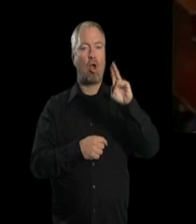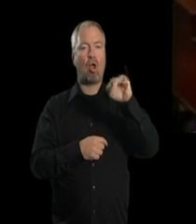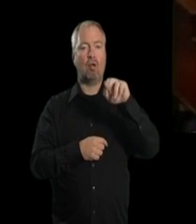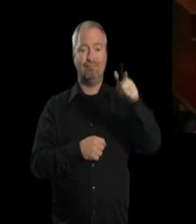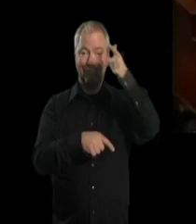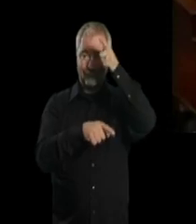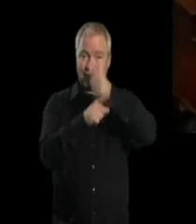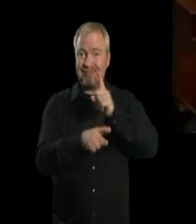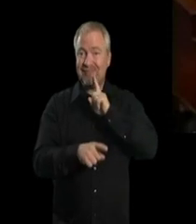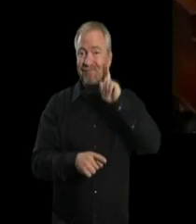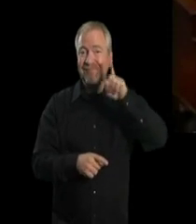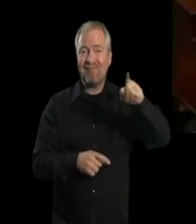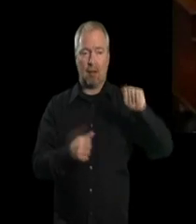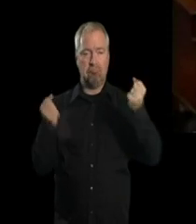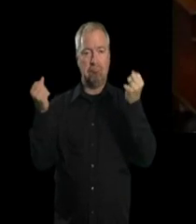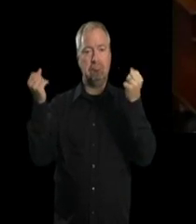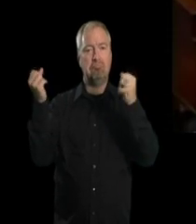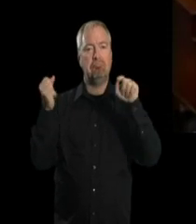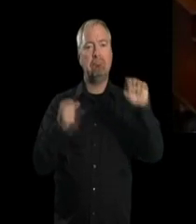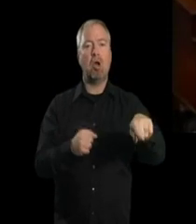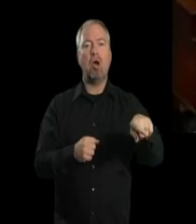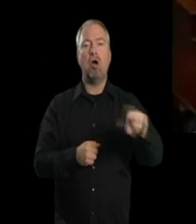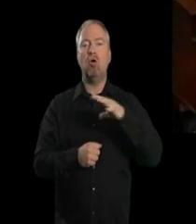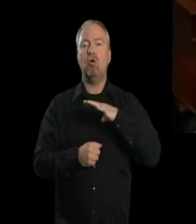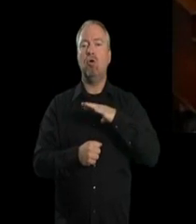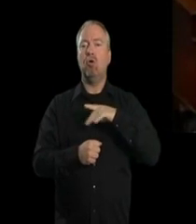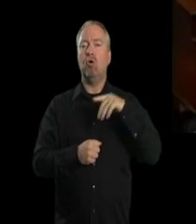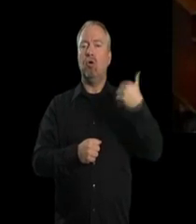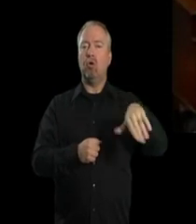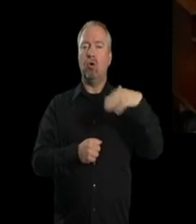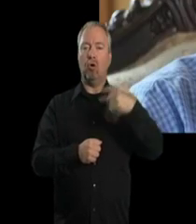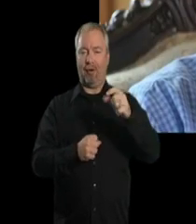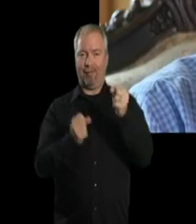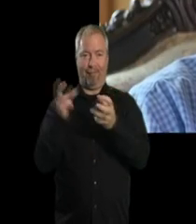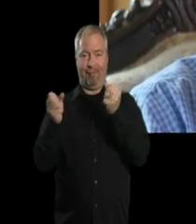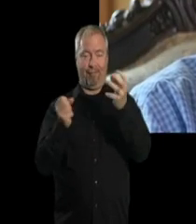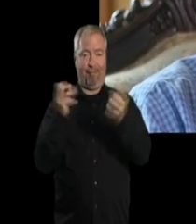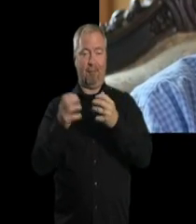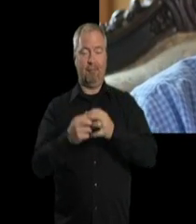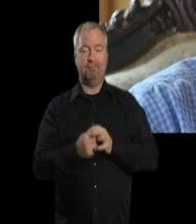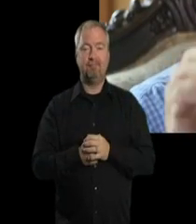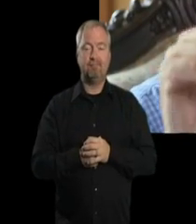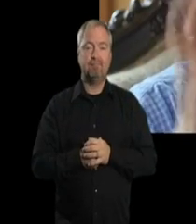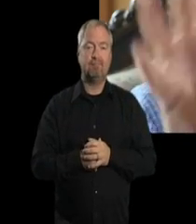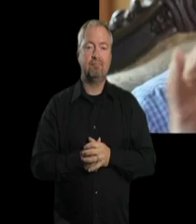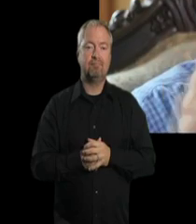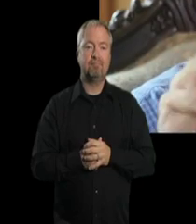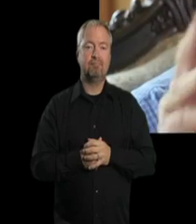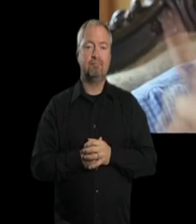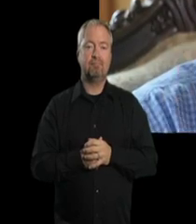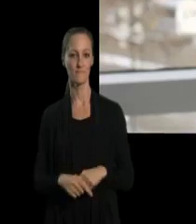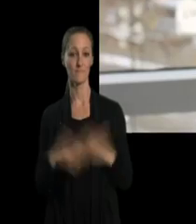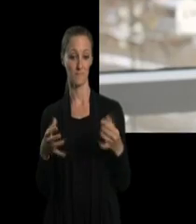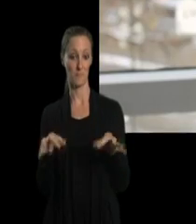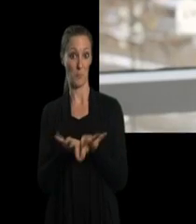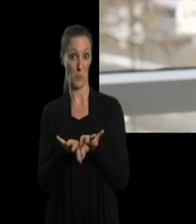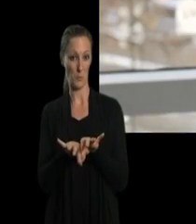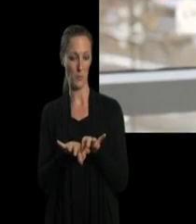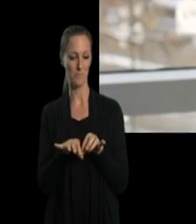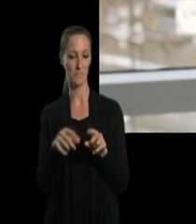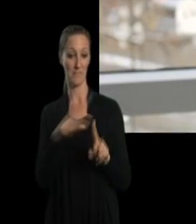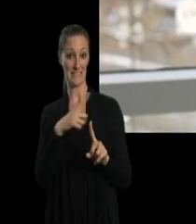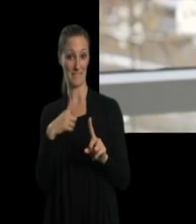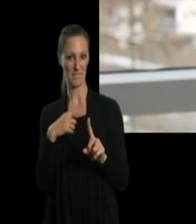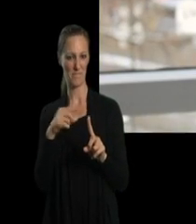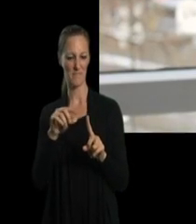Tom Harkin from Iowa. And Tom had a brother who was deaf. So Tom could sign to all of us. The winning